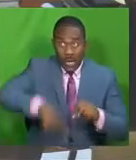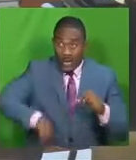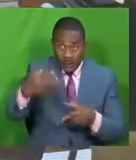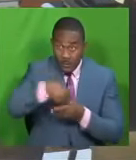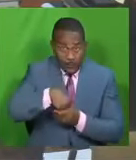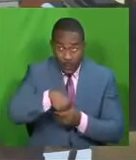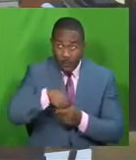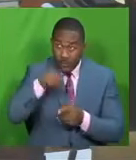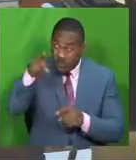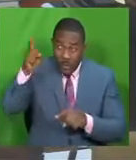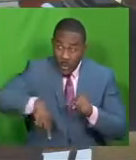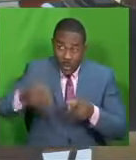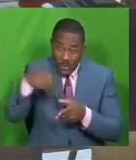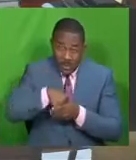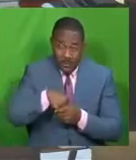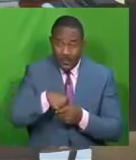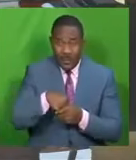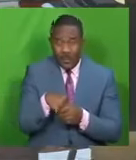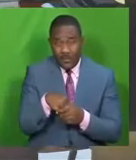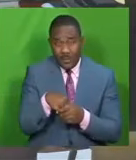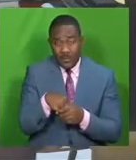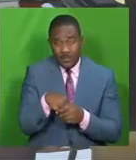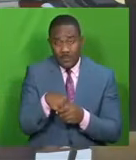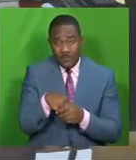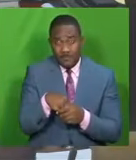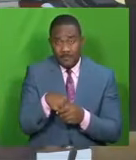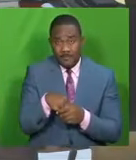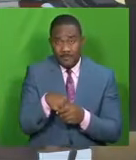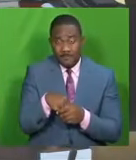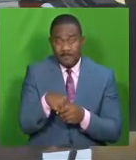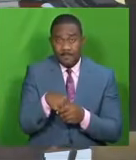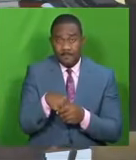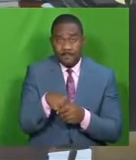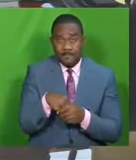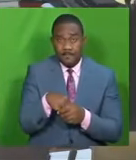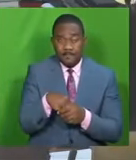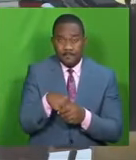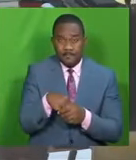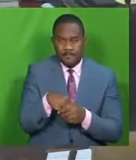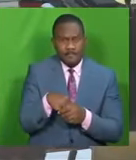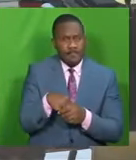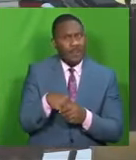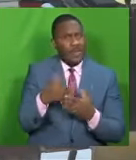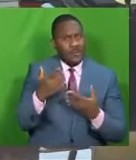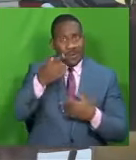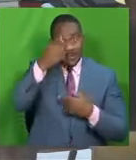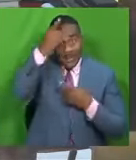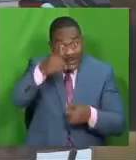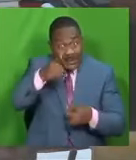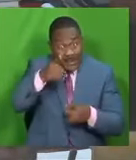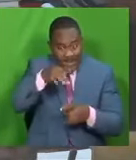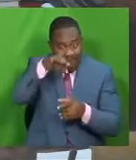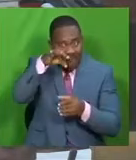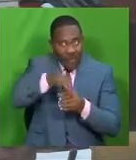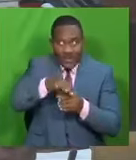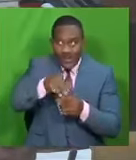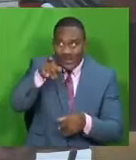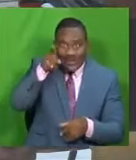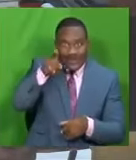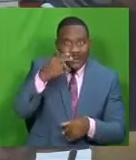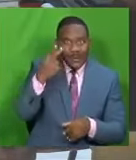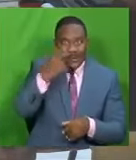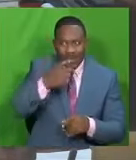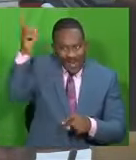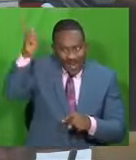Mr. Speaker should not be within the fray when decisions are being made. And that is why, Mr. Speaker,